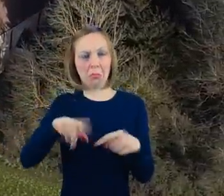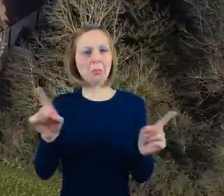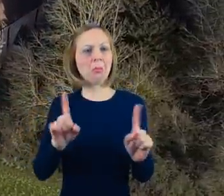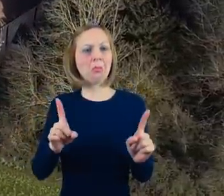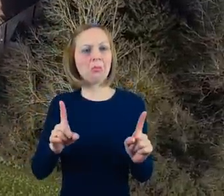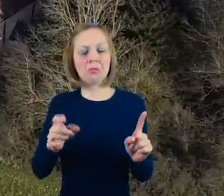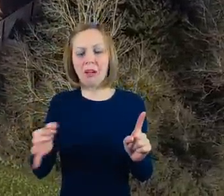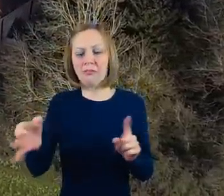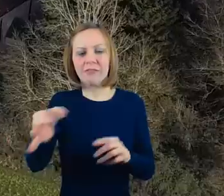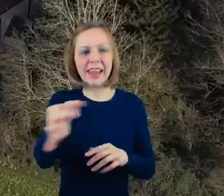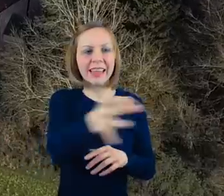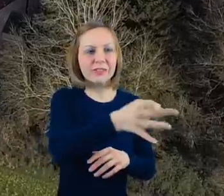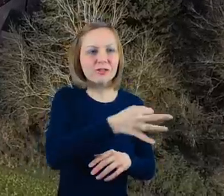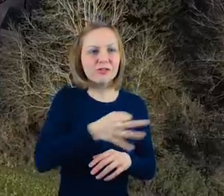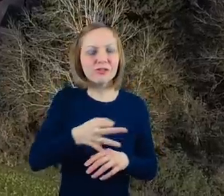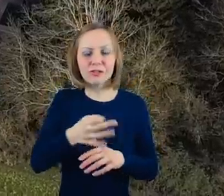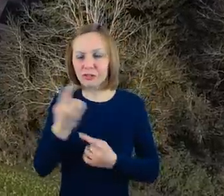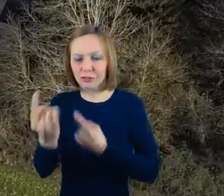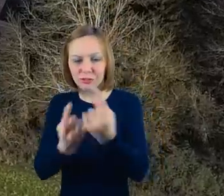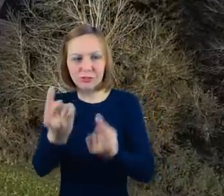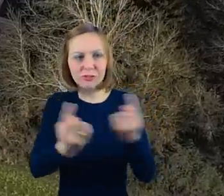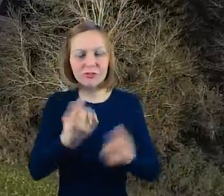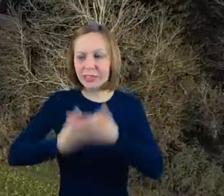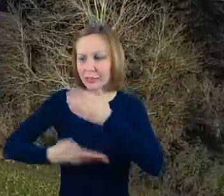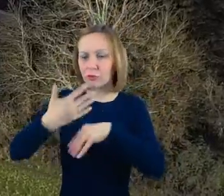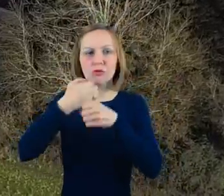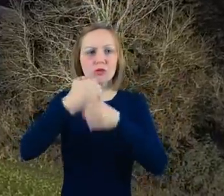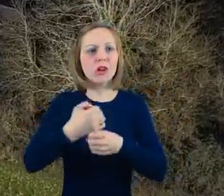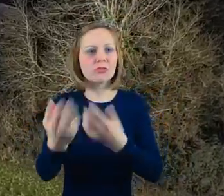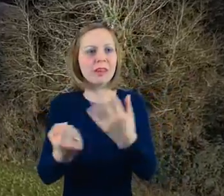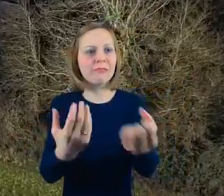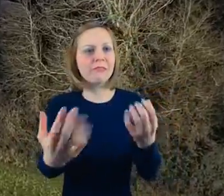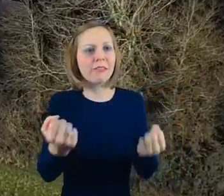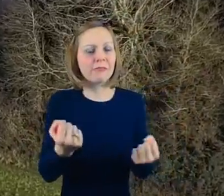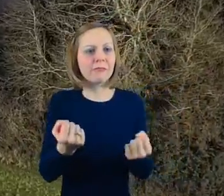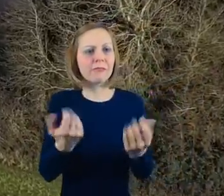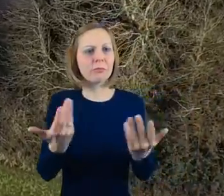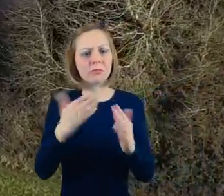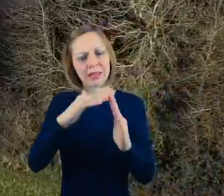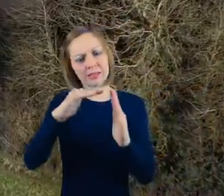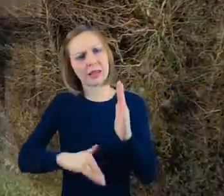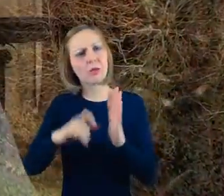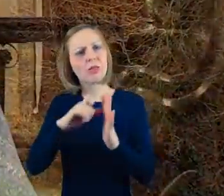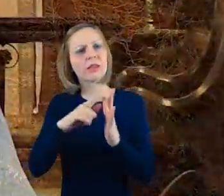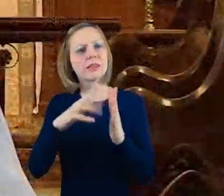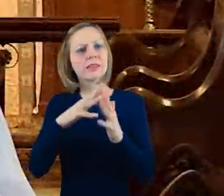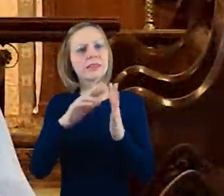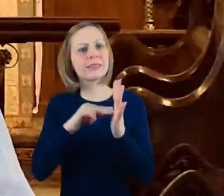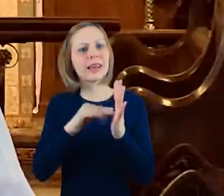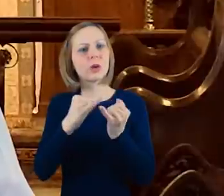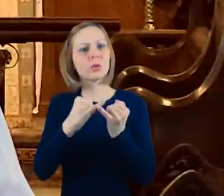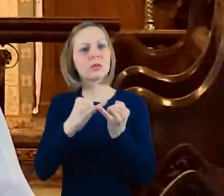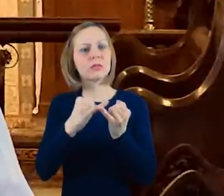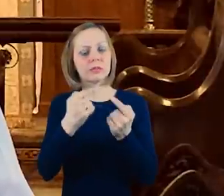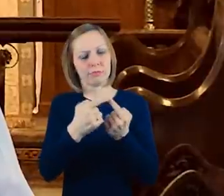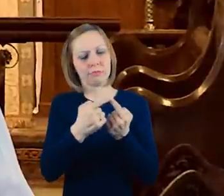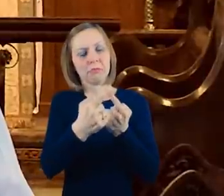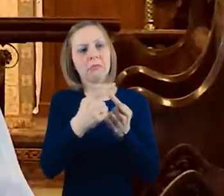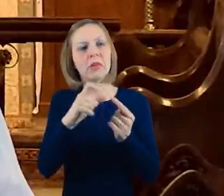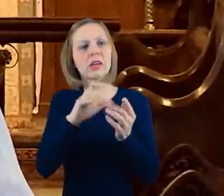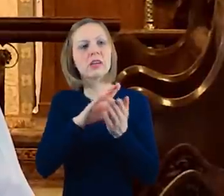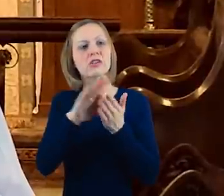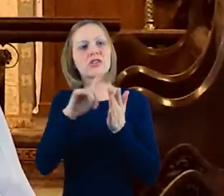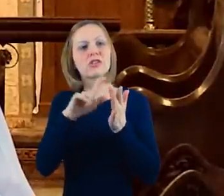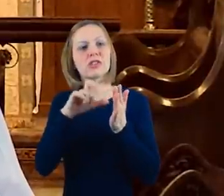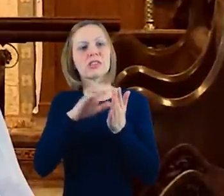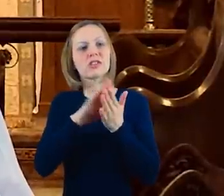churches in the beautiful South Downs National Park near Chichester. My name is Lindsay Yates, the rector of the